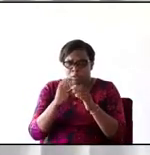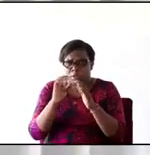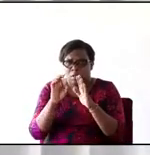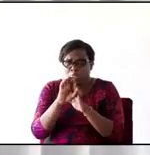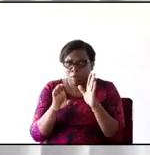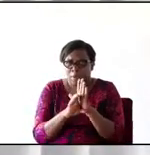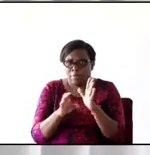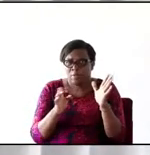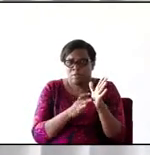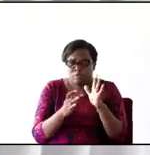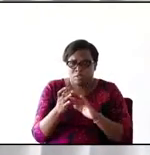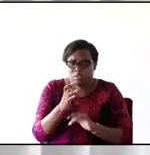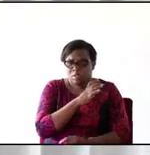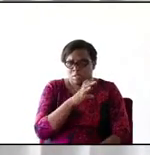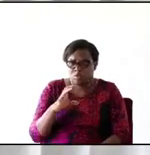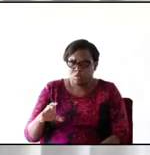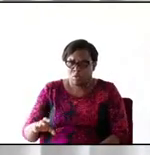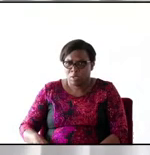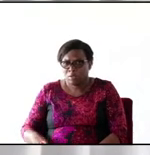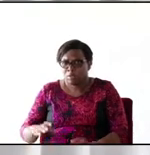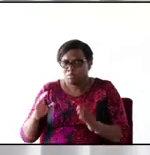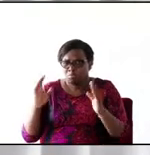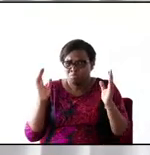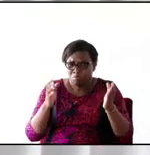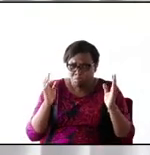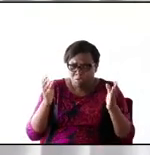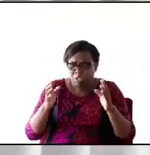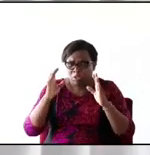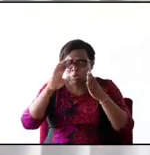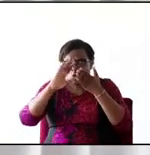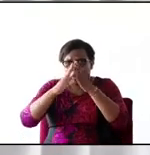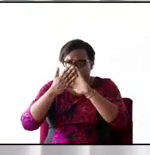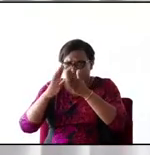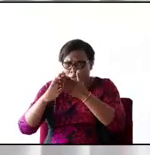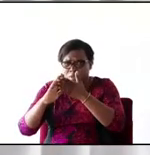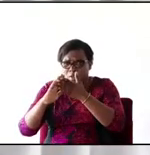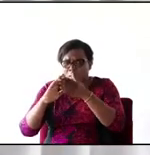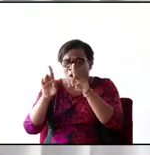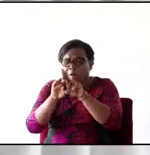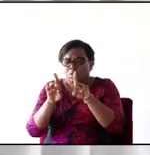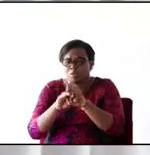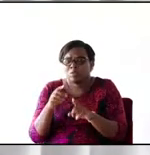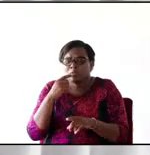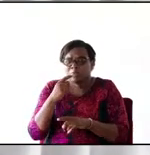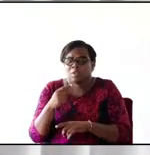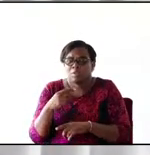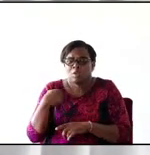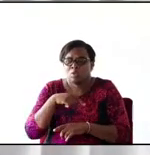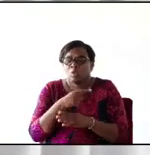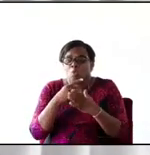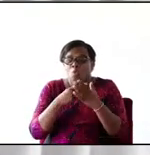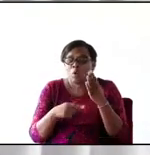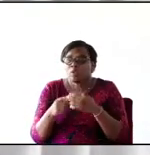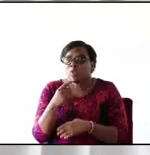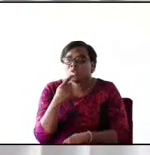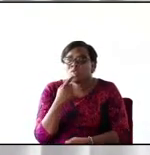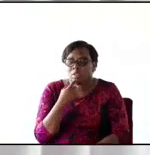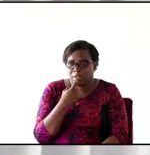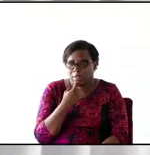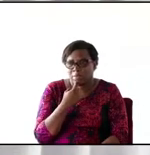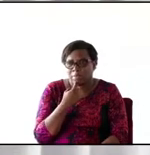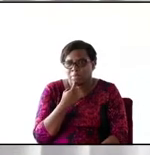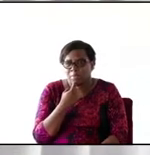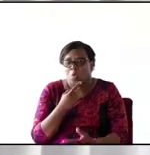Christ, as you engage community, he also tells us what to say. He tells us